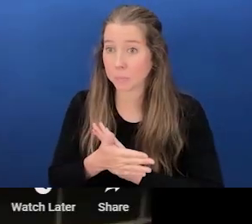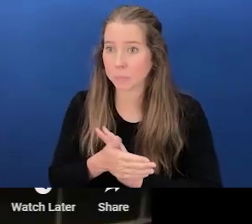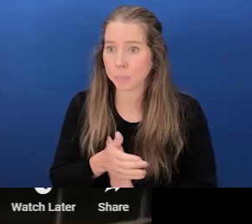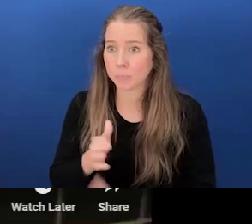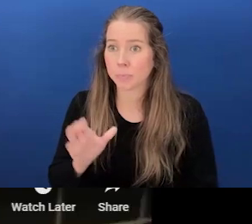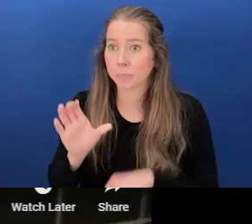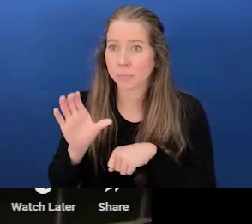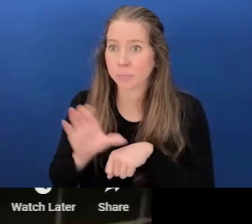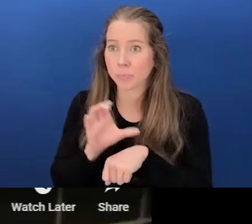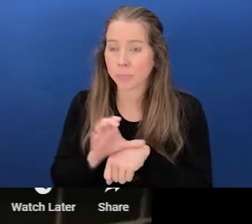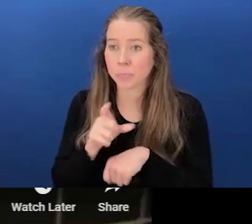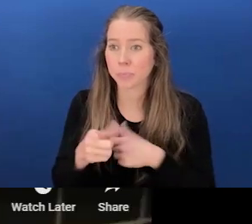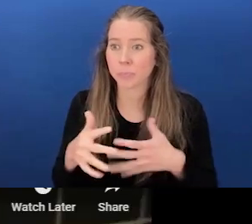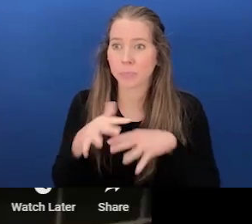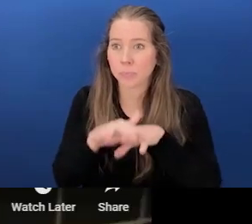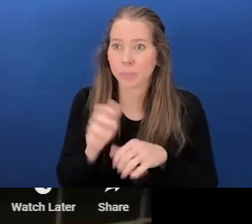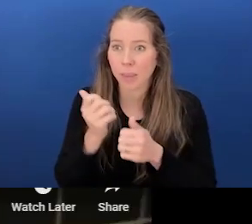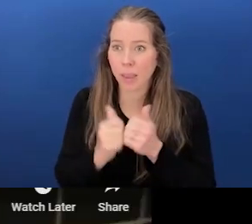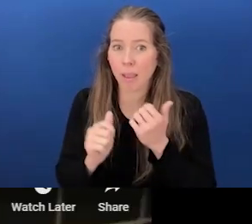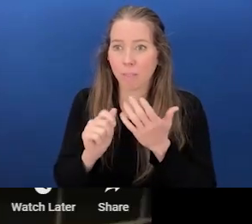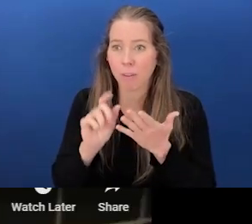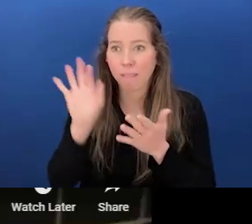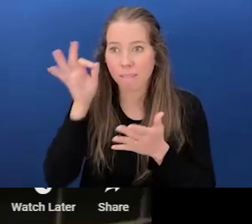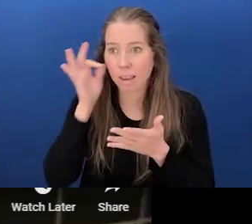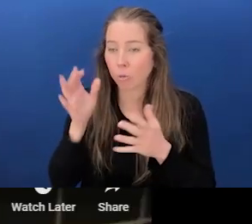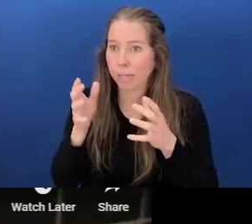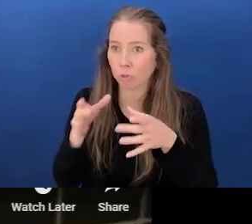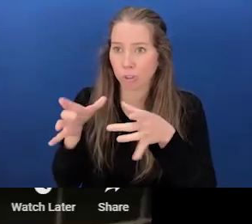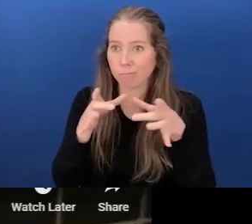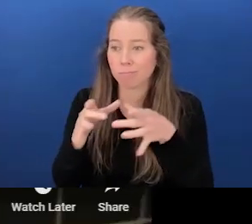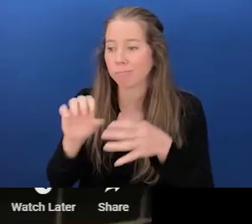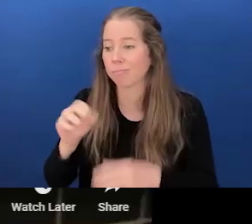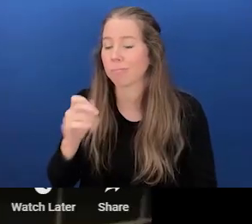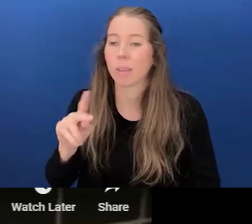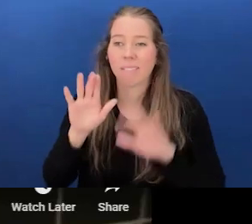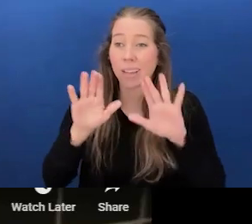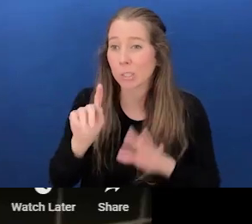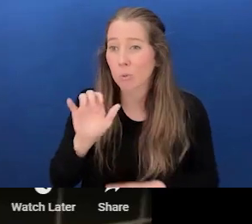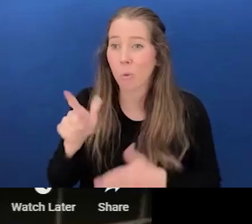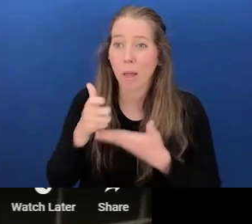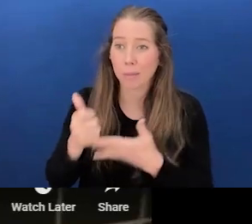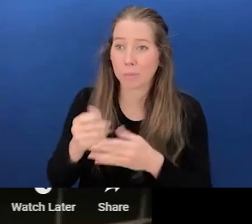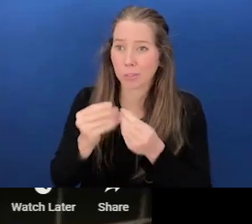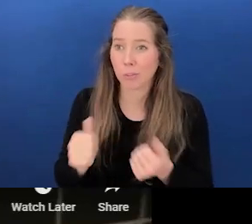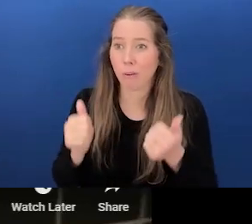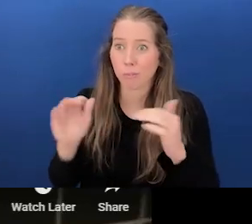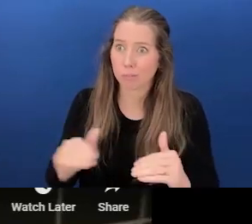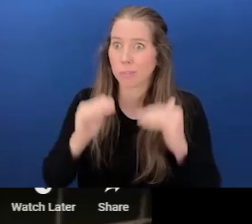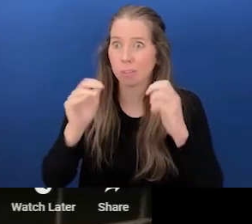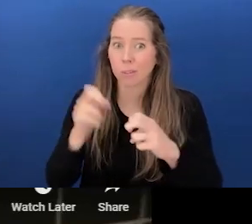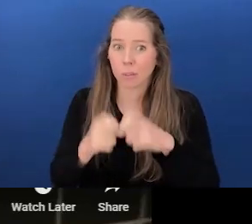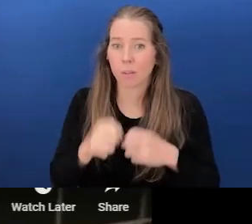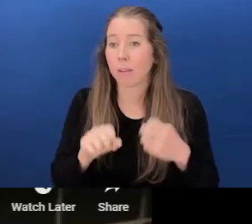on the Enterprise and integrated into every Federation ship. It's a fantastic tool that allows us to solve these high-level problems in a tight